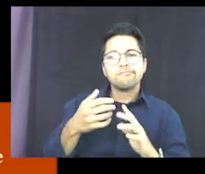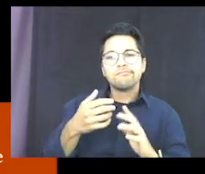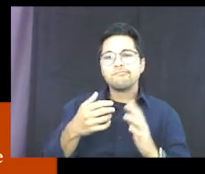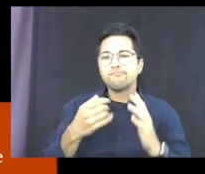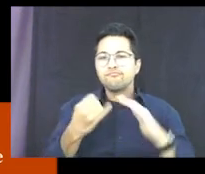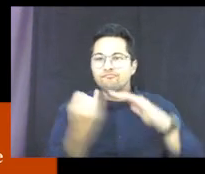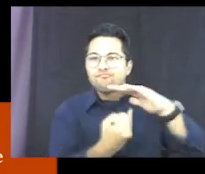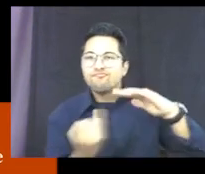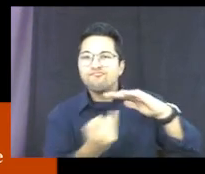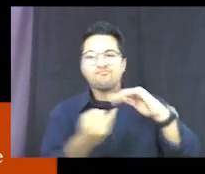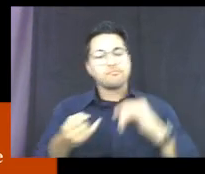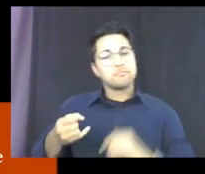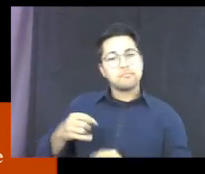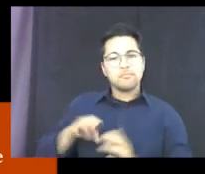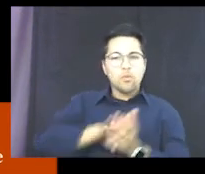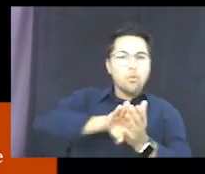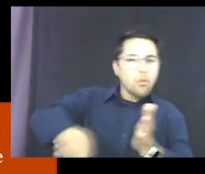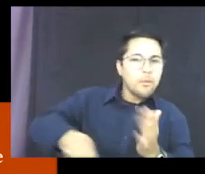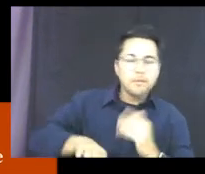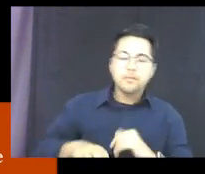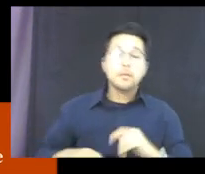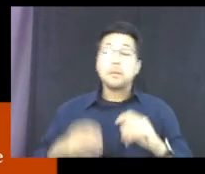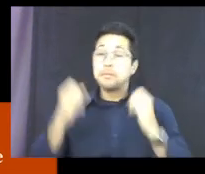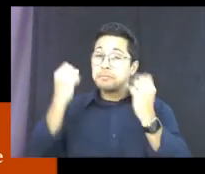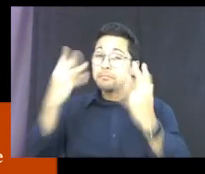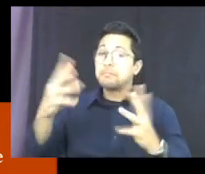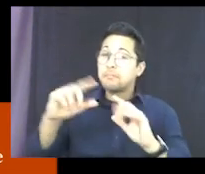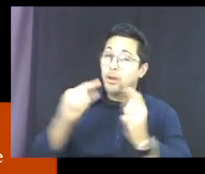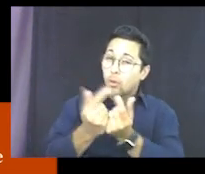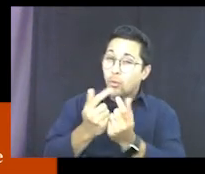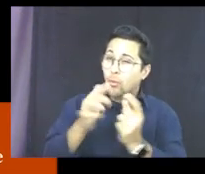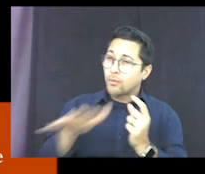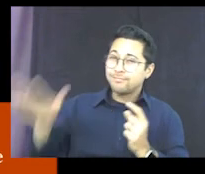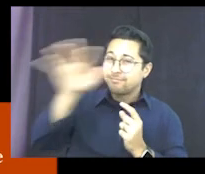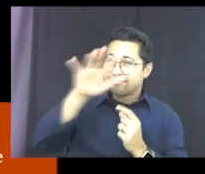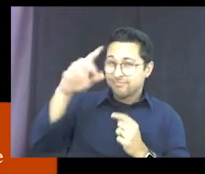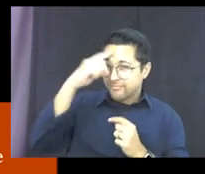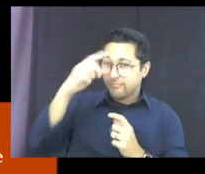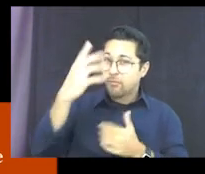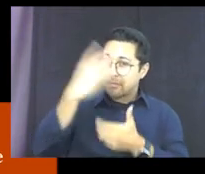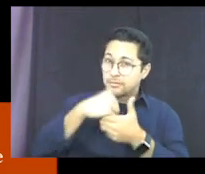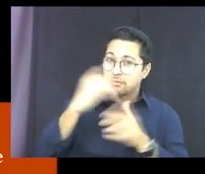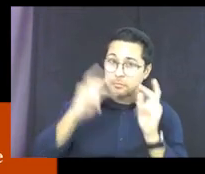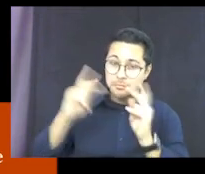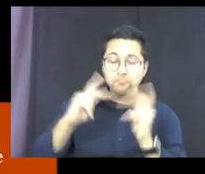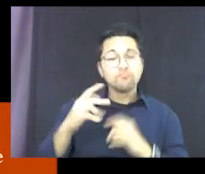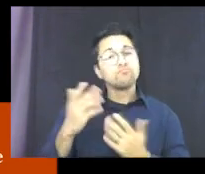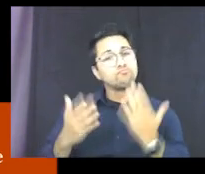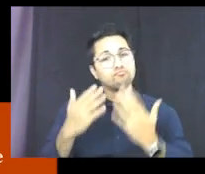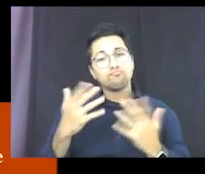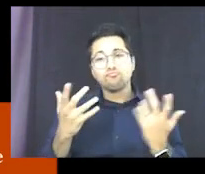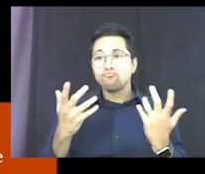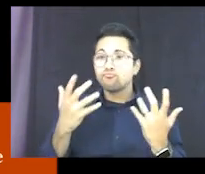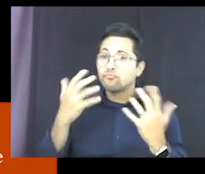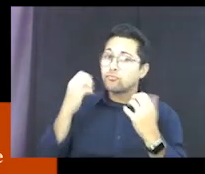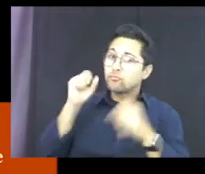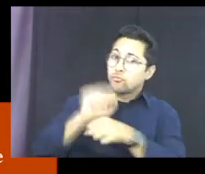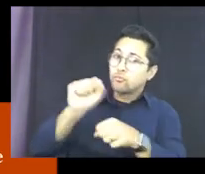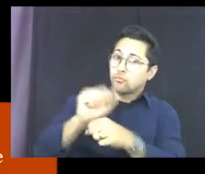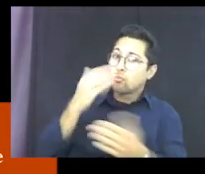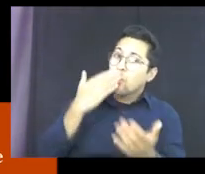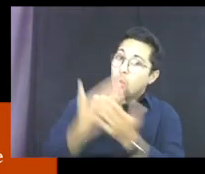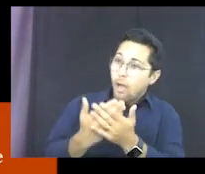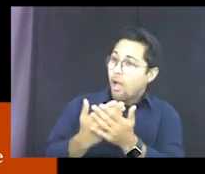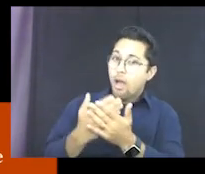Many social and support groups for autistic people may work well for some